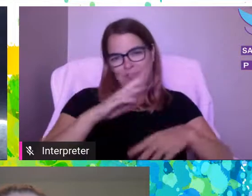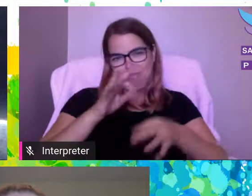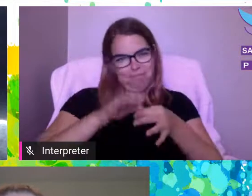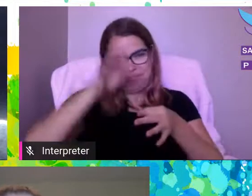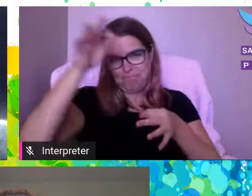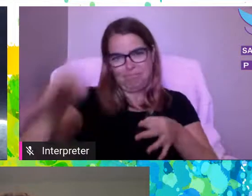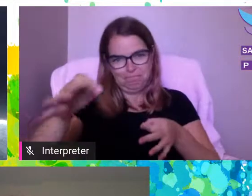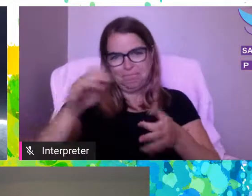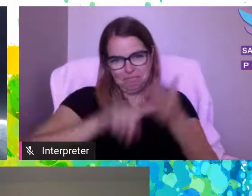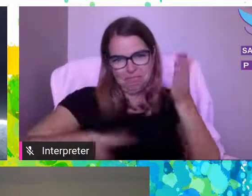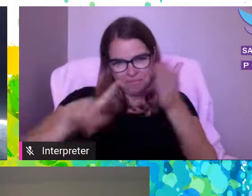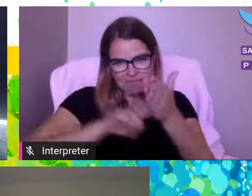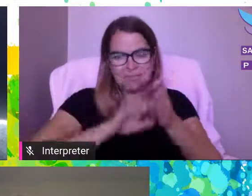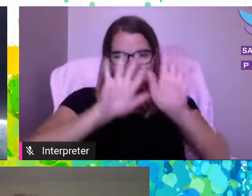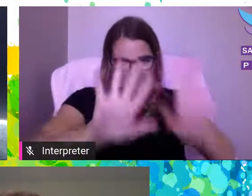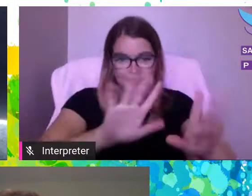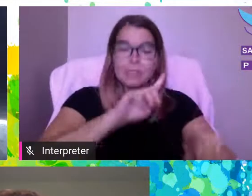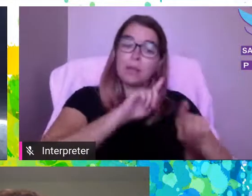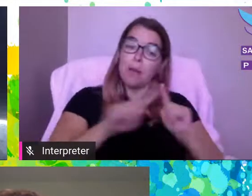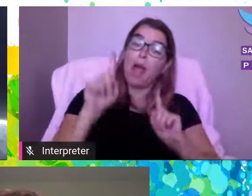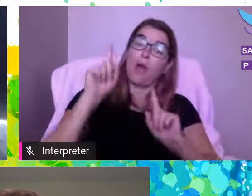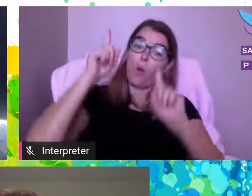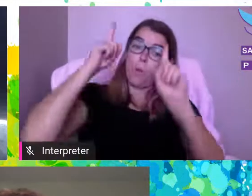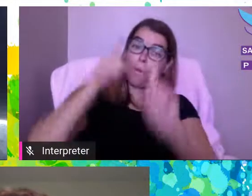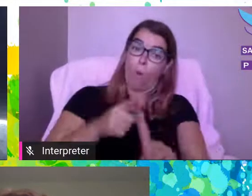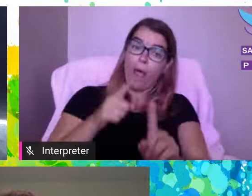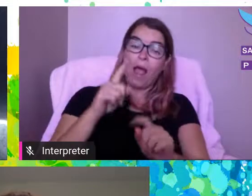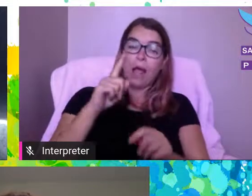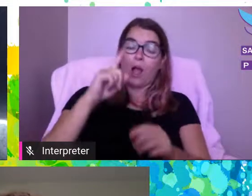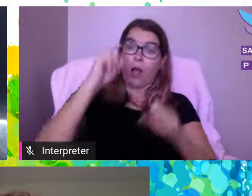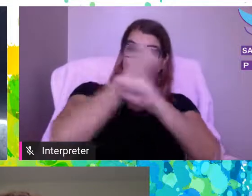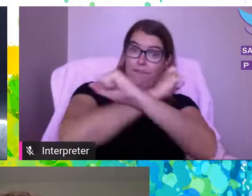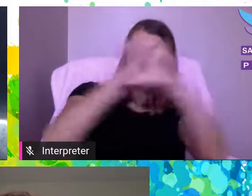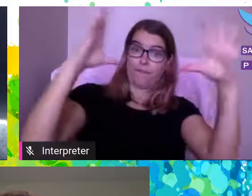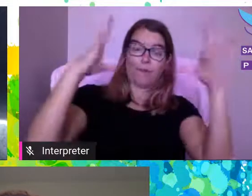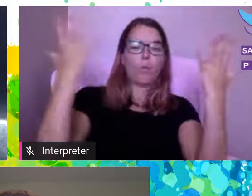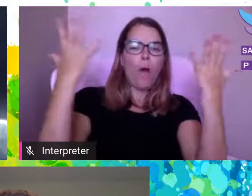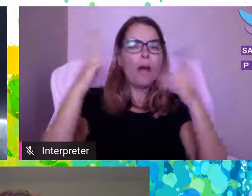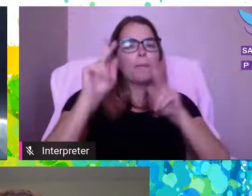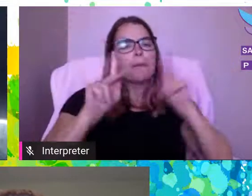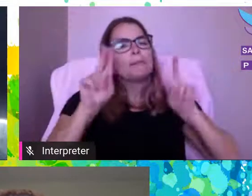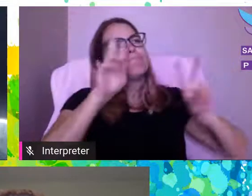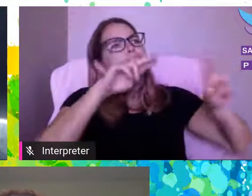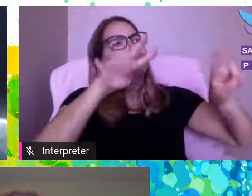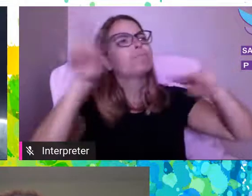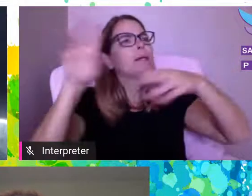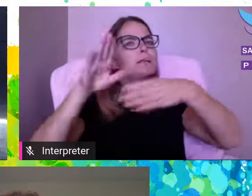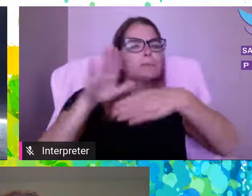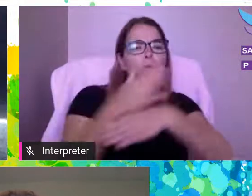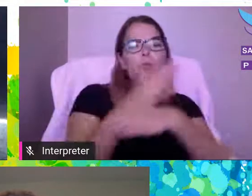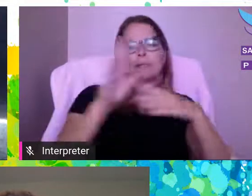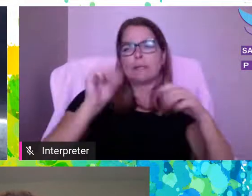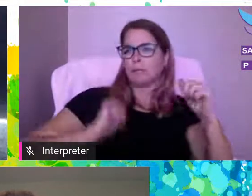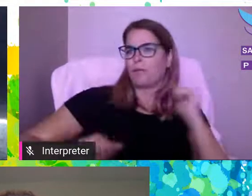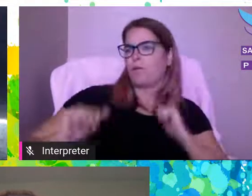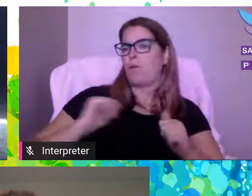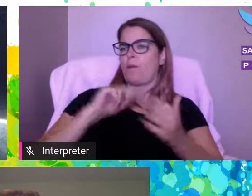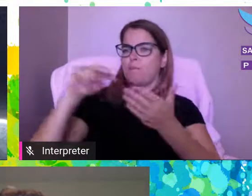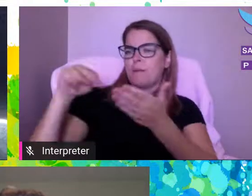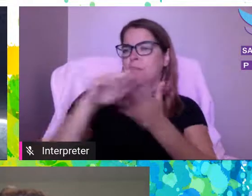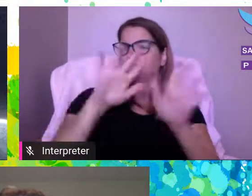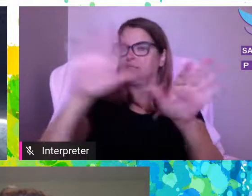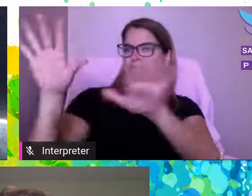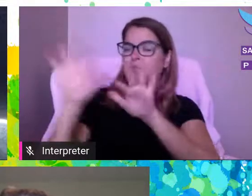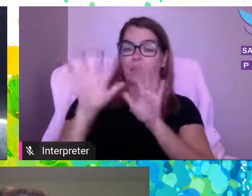idea that once everybody enjoyed the music, the dancing, the performances outside the museum, they would be able to go into